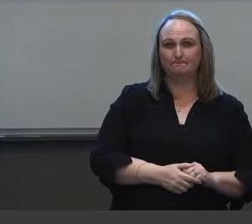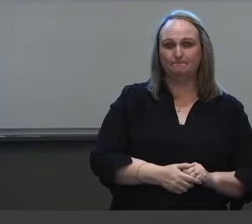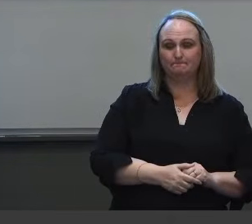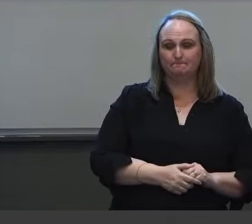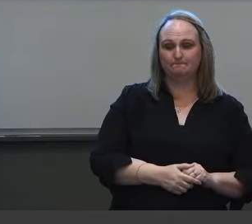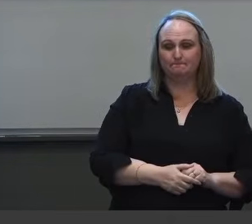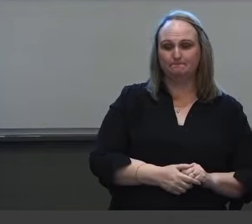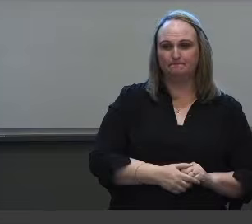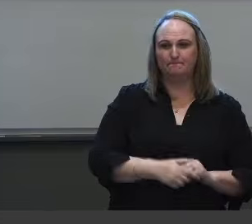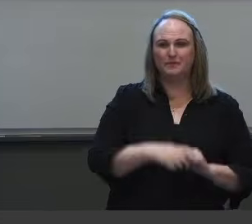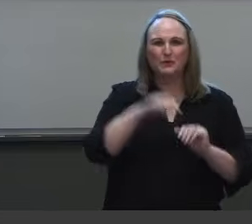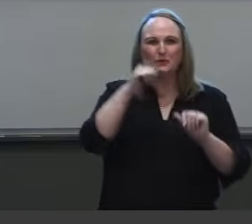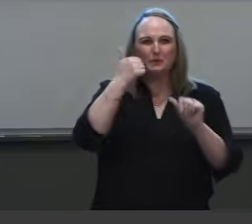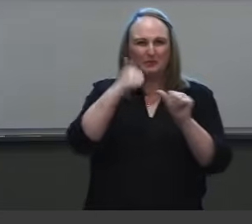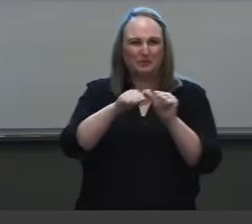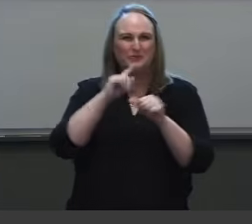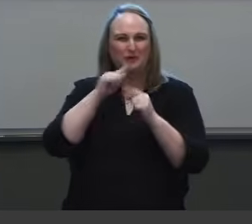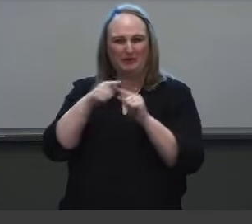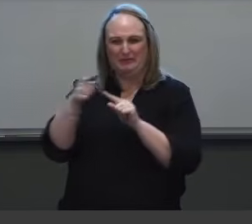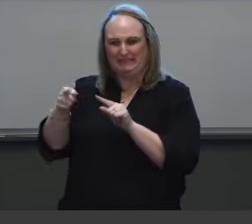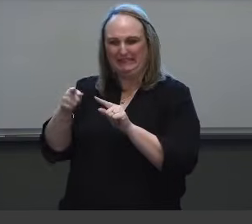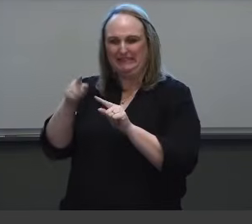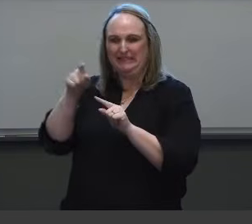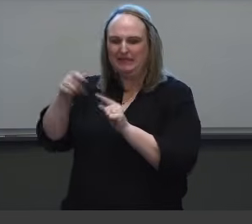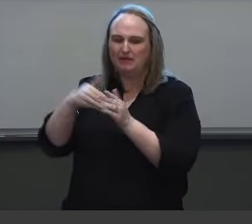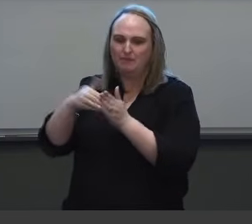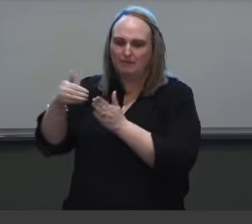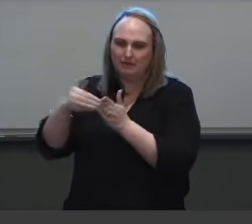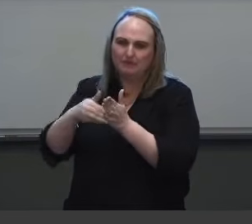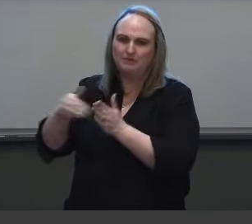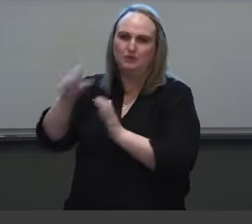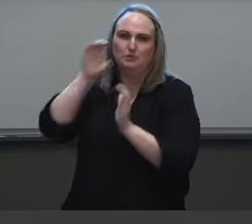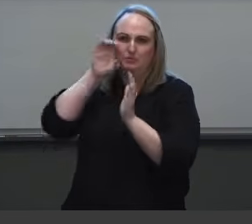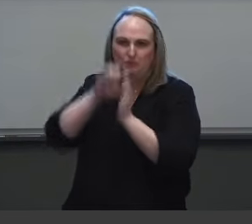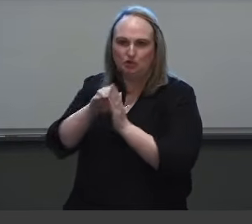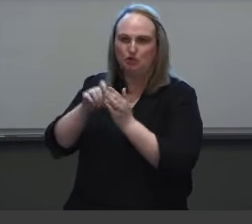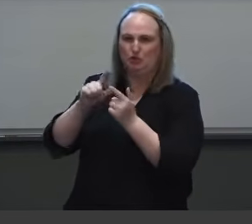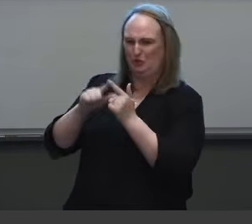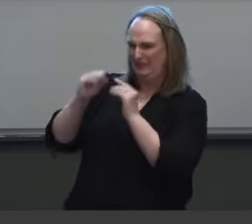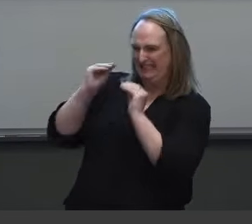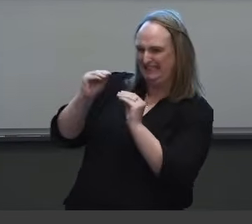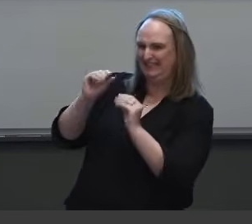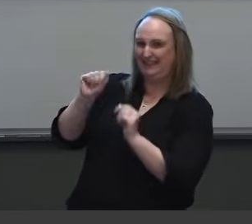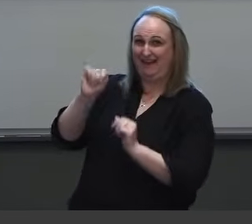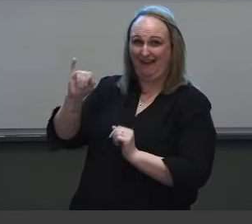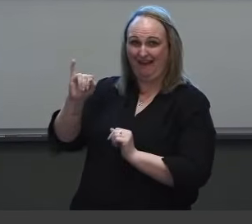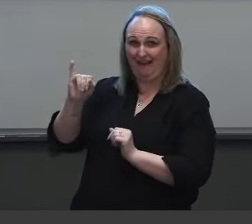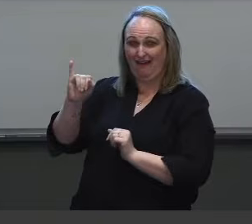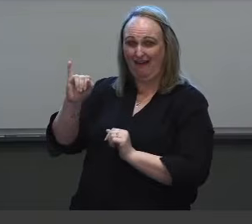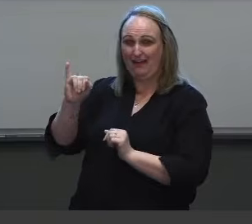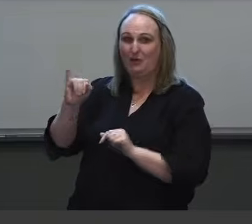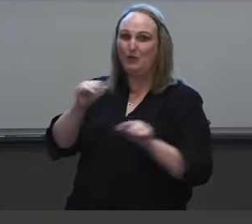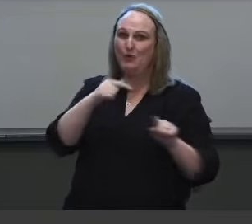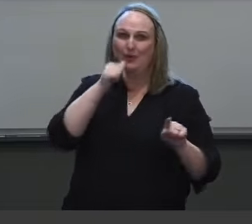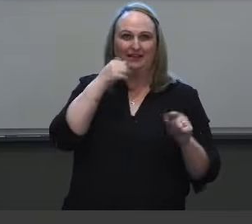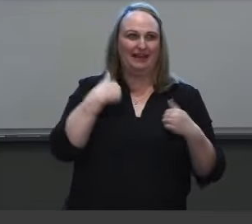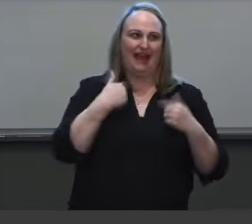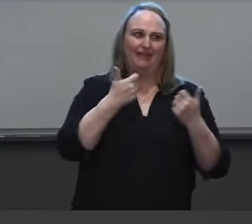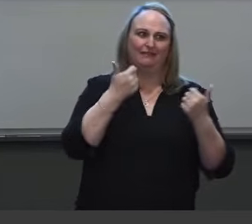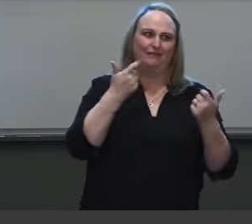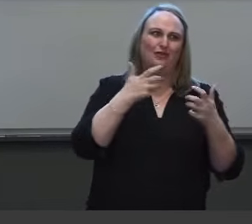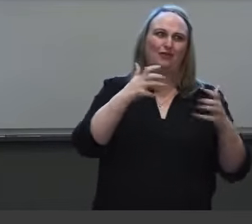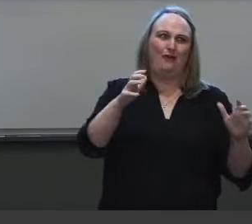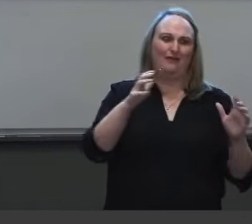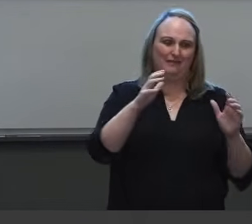need millions of these pictures for training the AI algorithm, and we didn't have access to a large